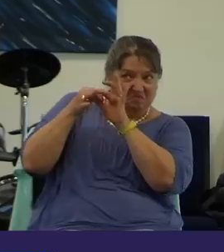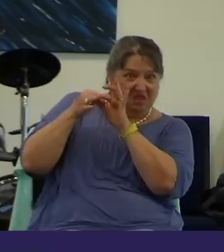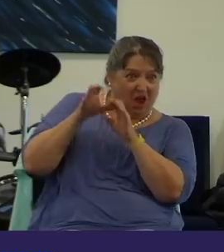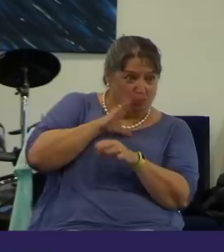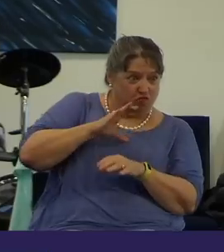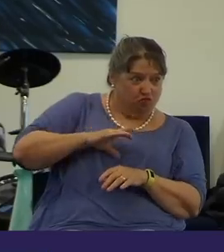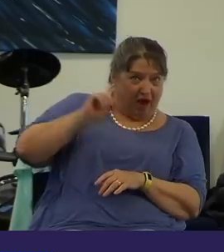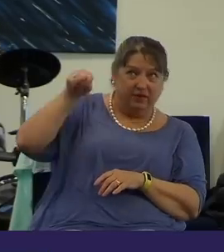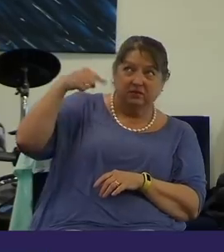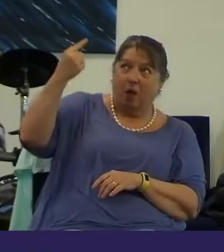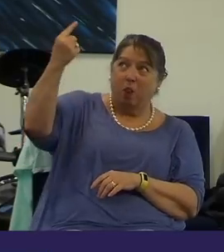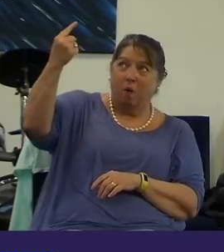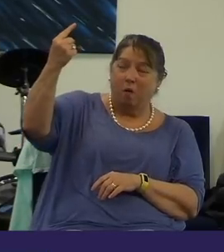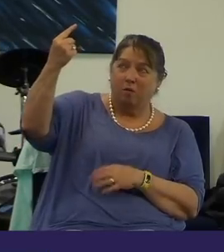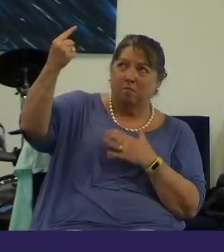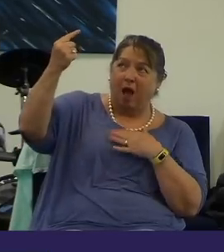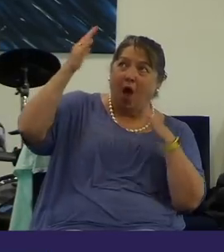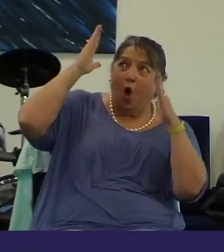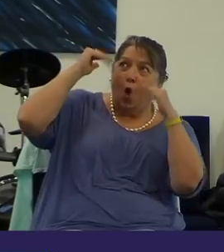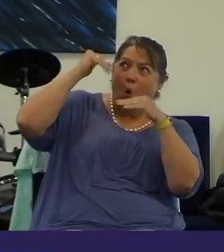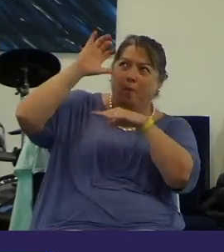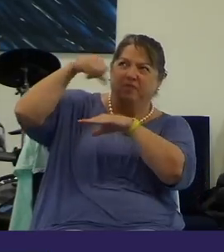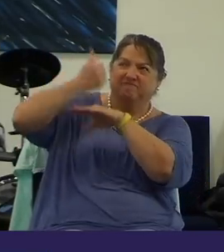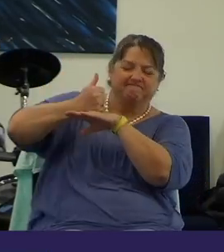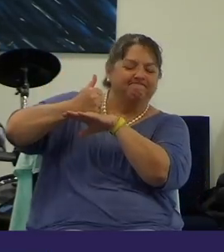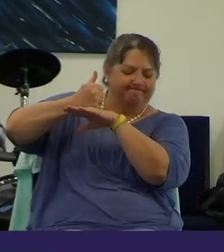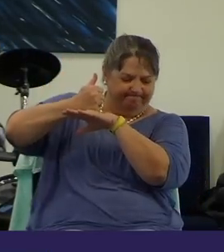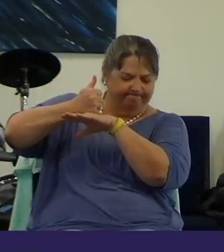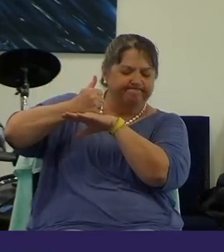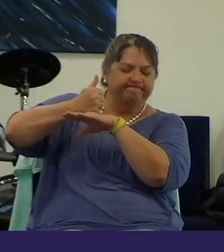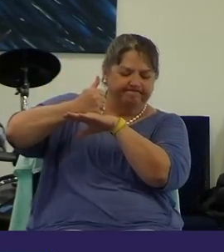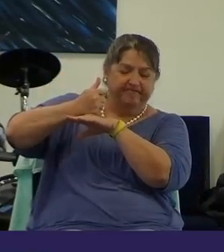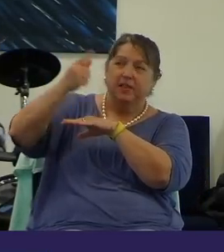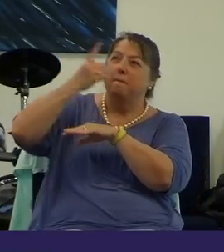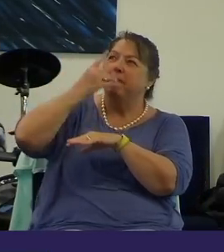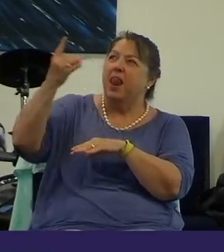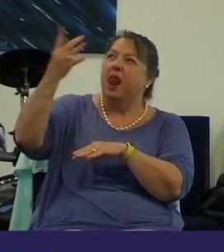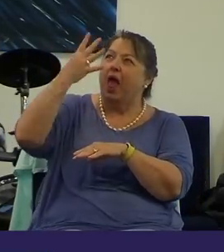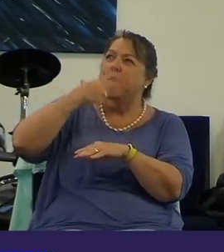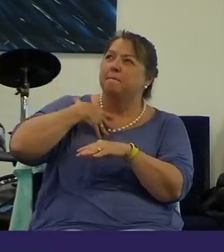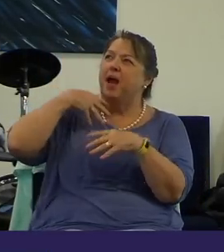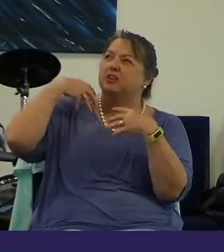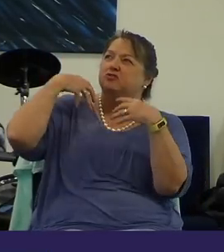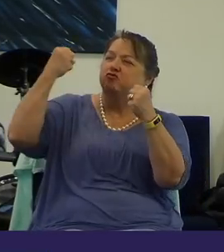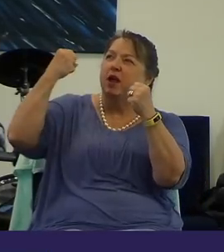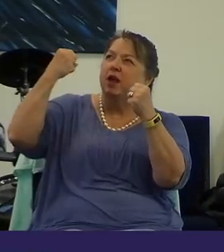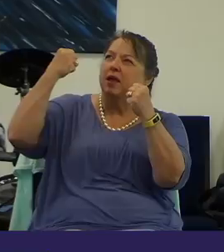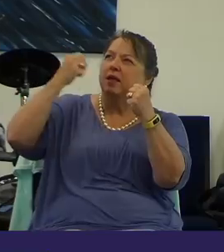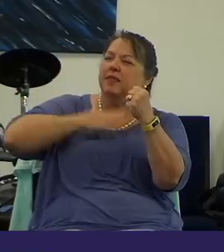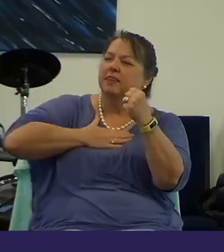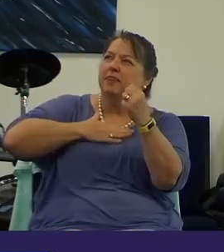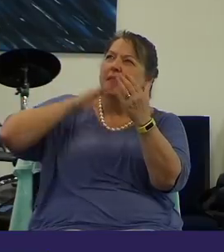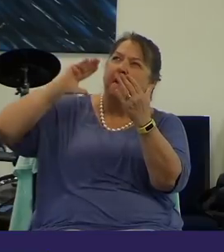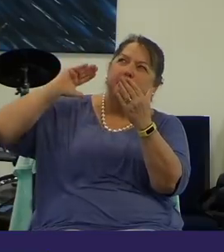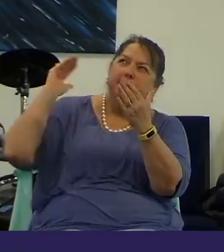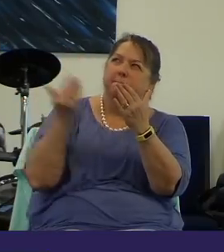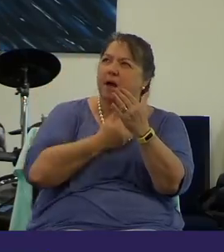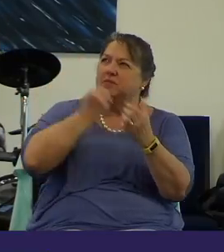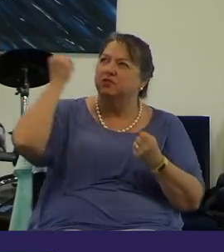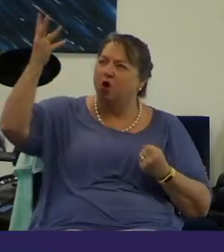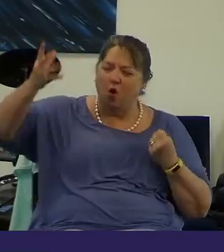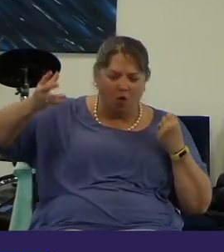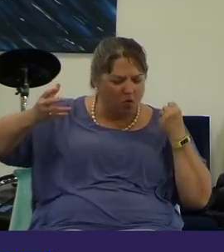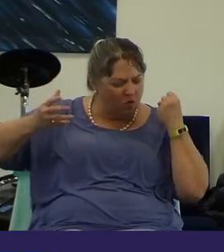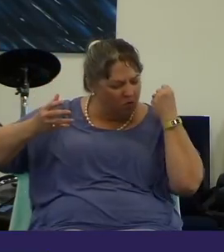Alone, my hope is found. He is my light, my strength,